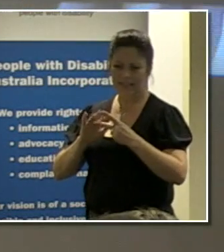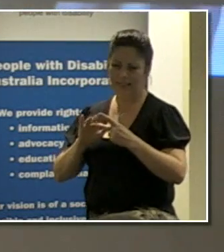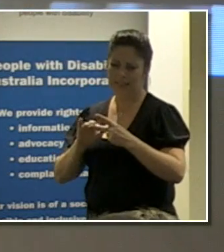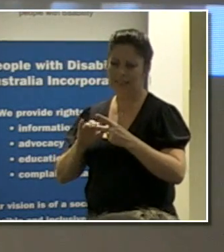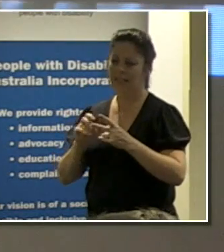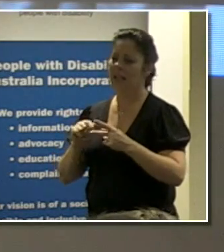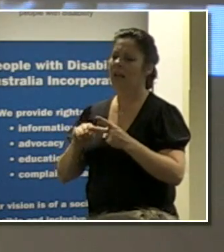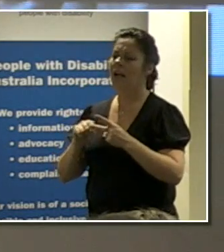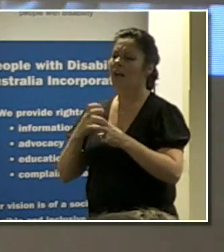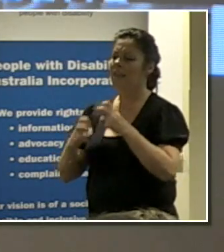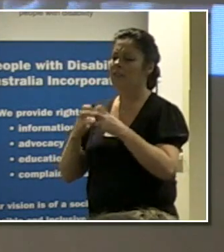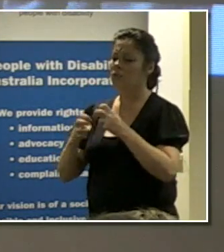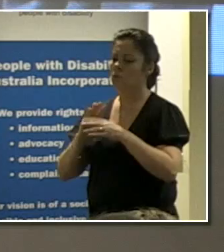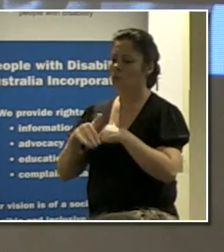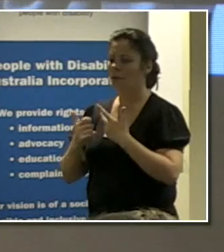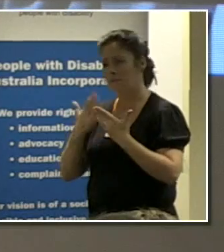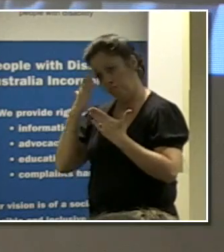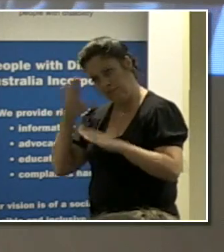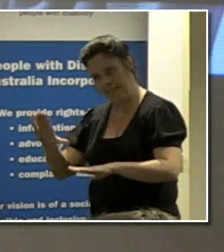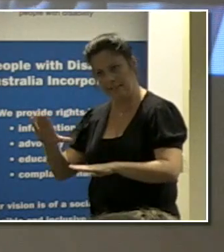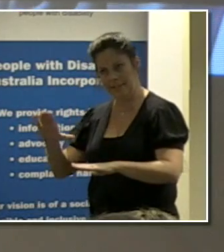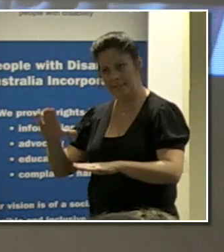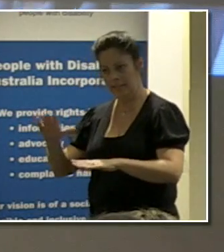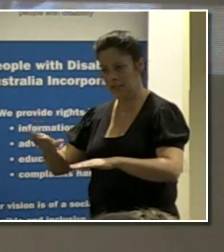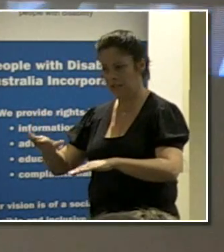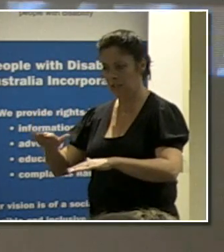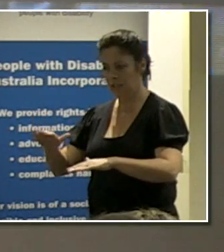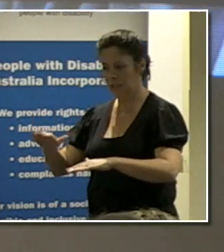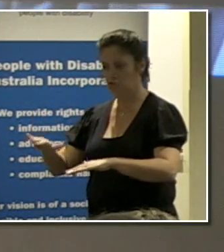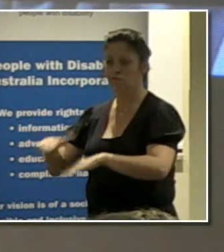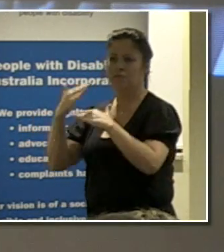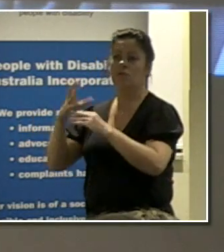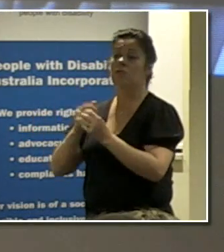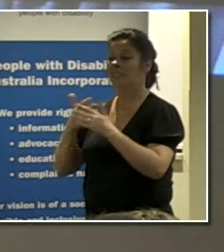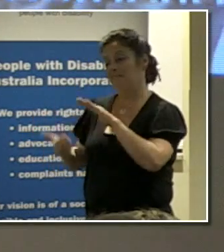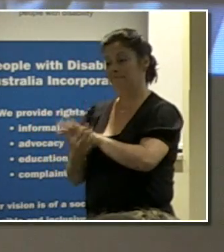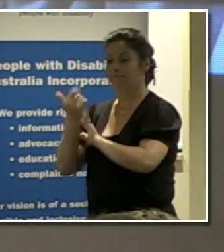the issue of the residency restrictions is written into the Act.